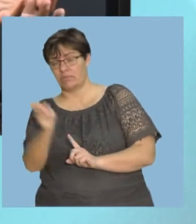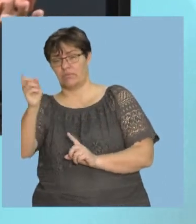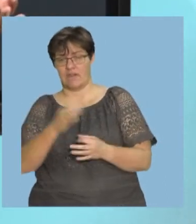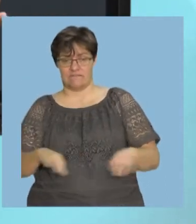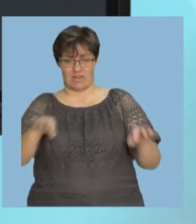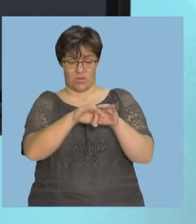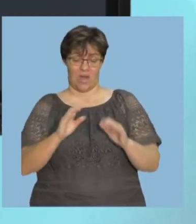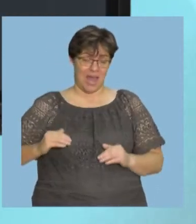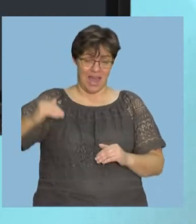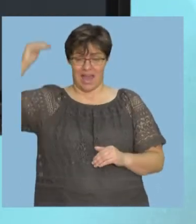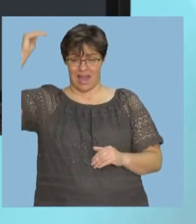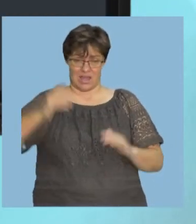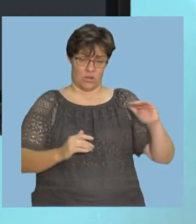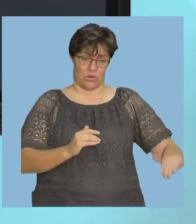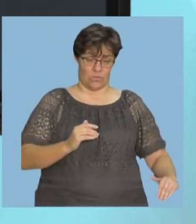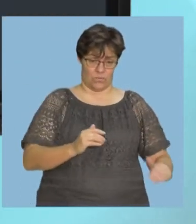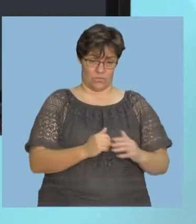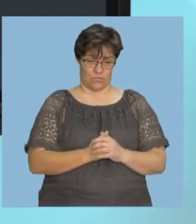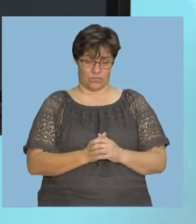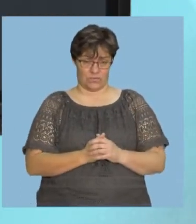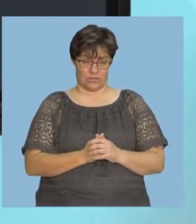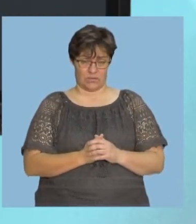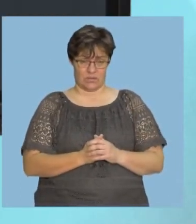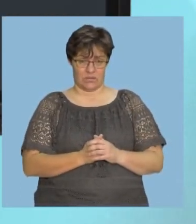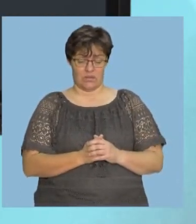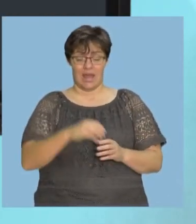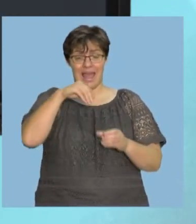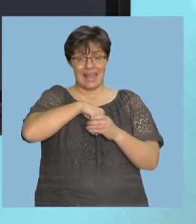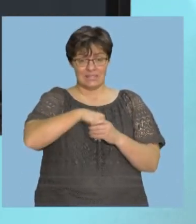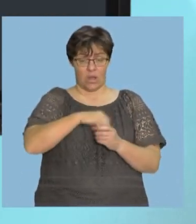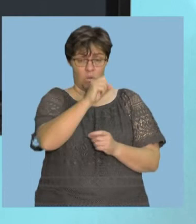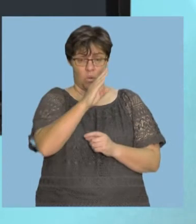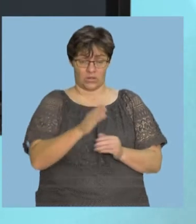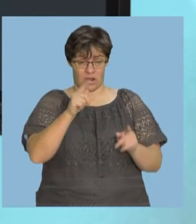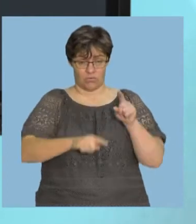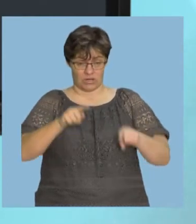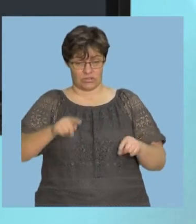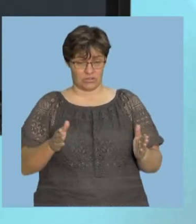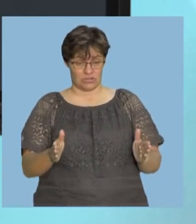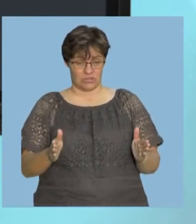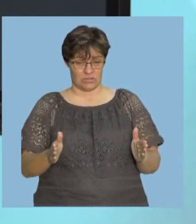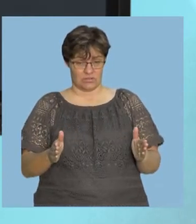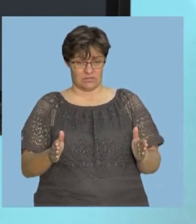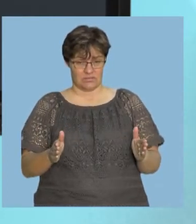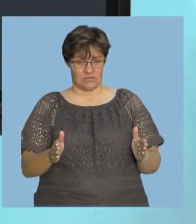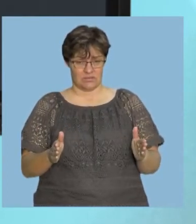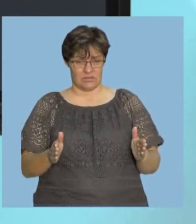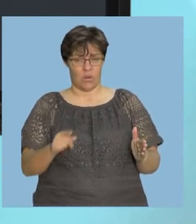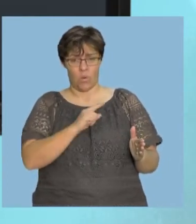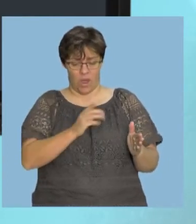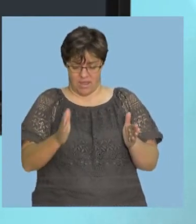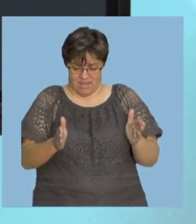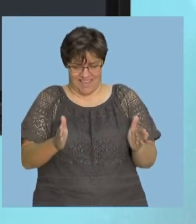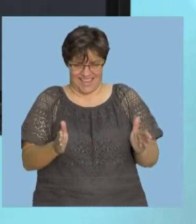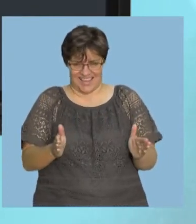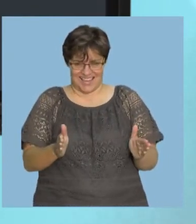the high and the lows. Where the interquartile range cannot, because it's in between,